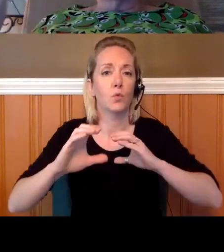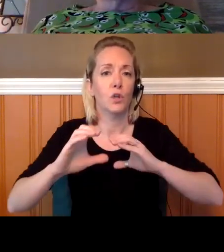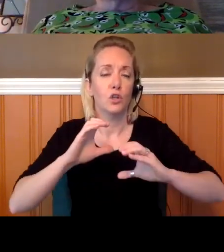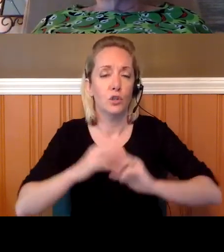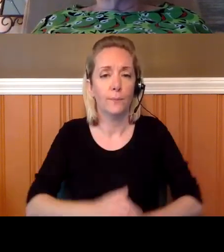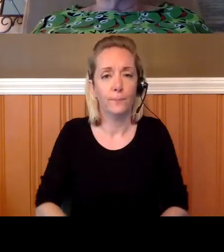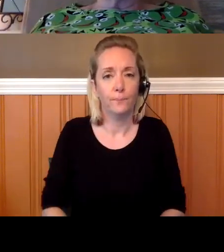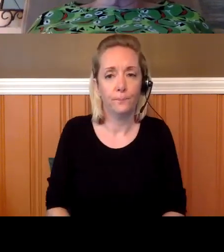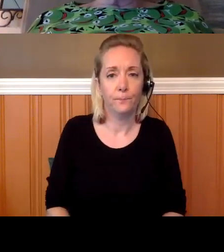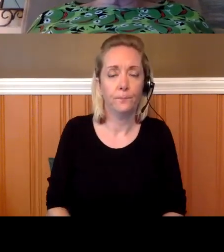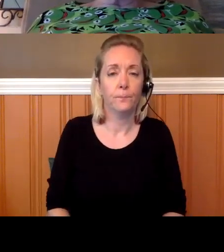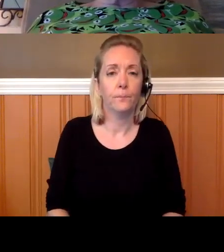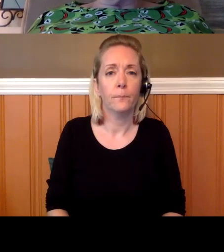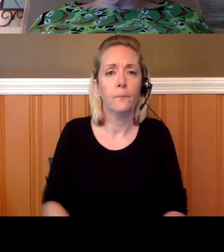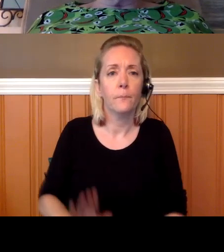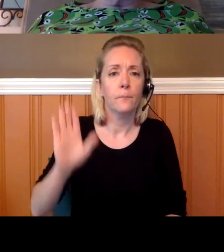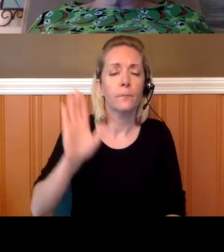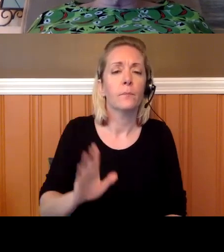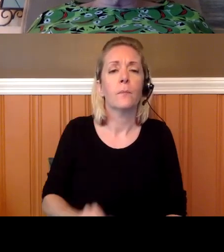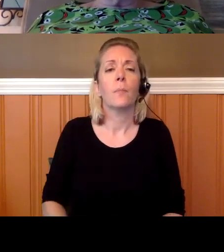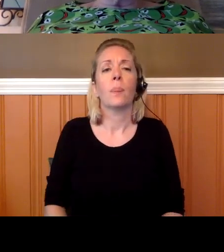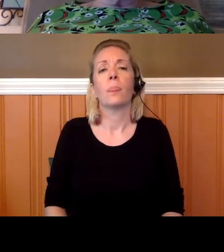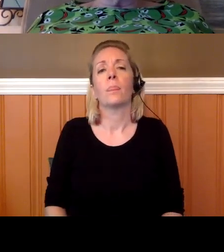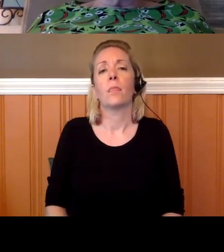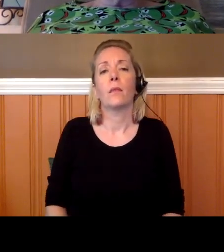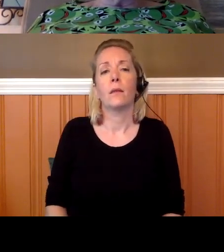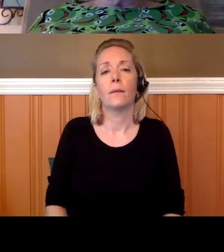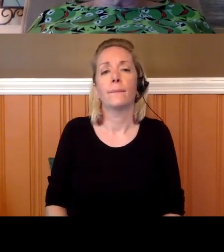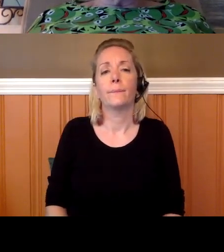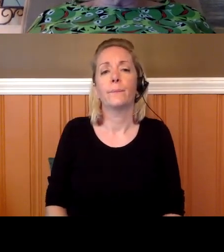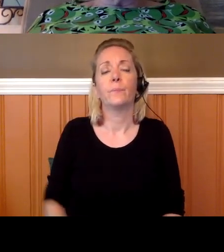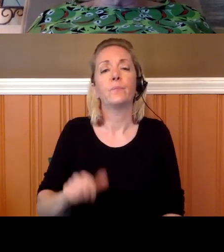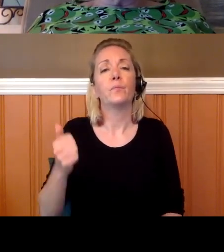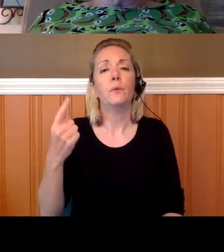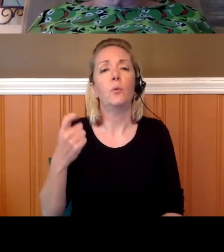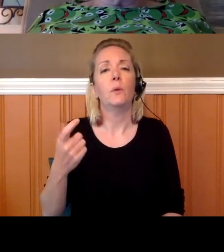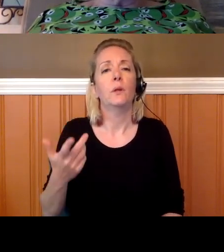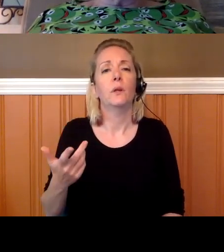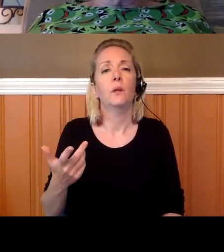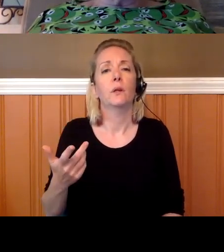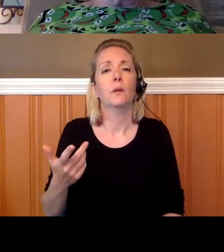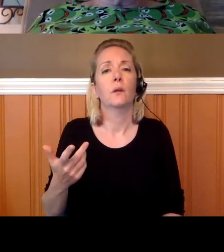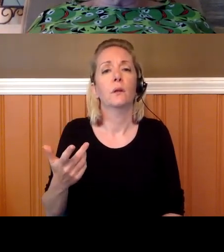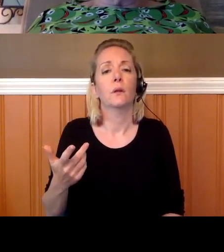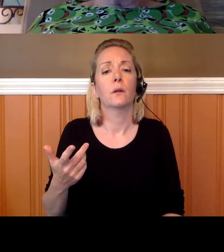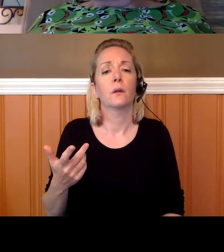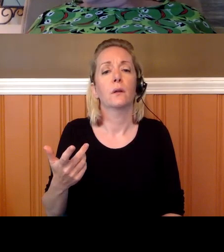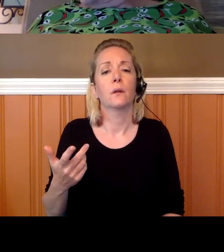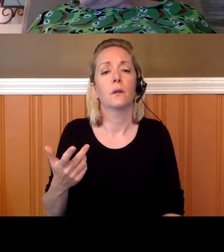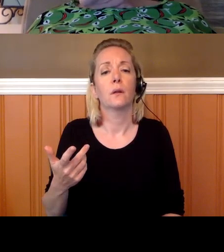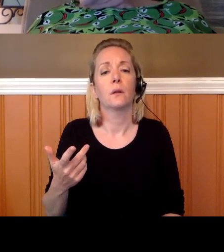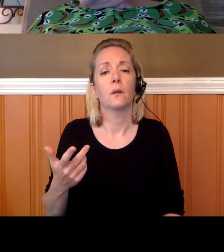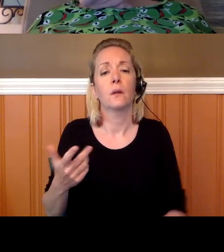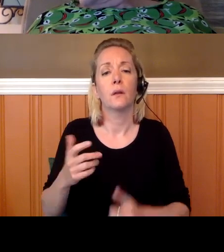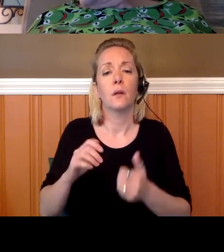Any comments? Yes. So I was going to say, in relation to this, we have another great question. How do we know when it is cognitive